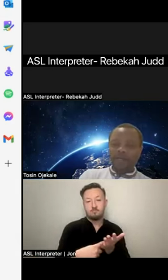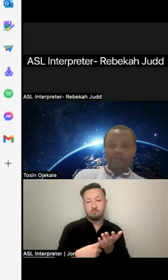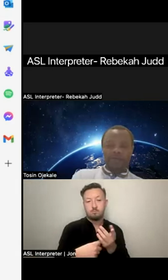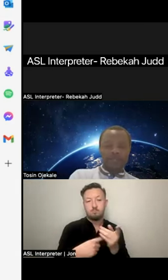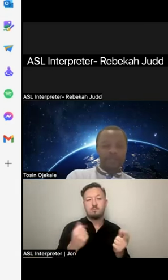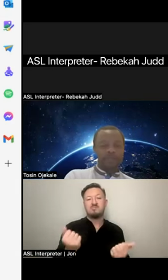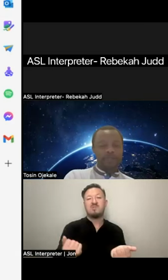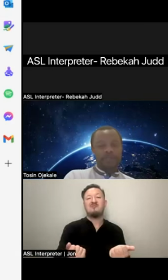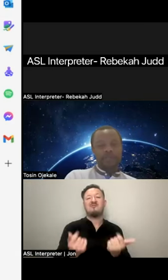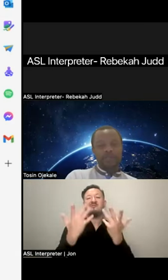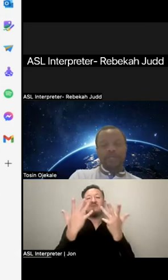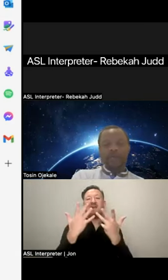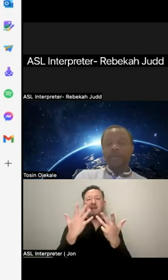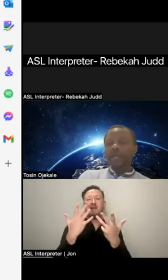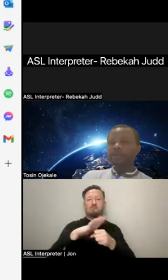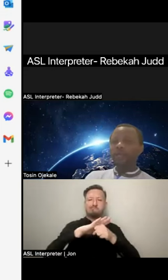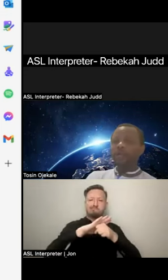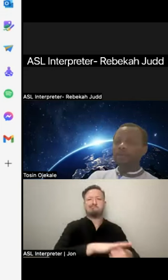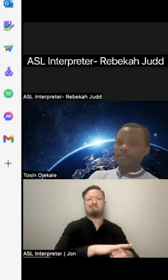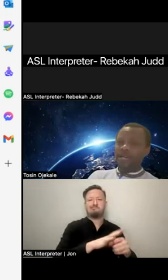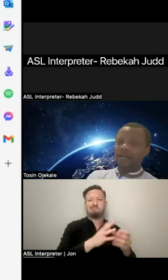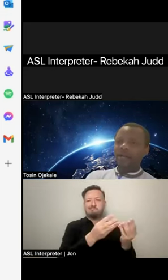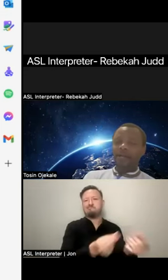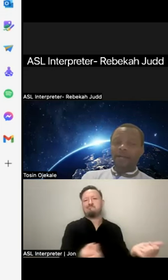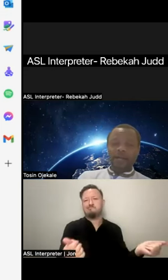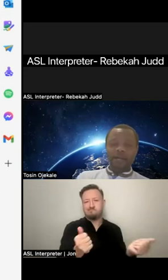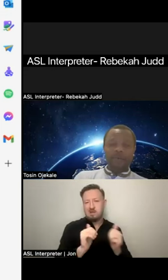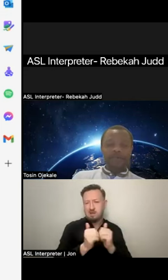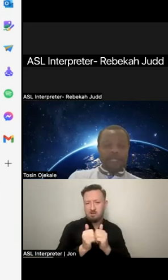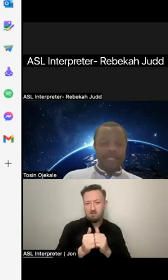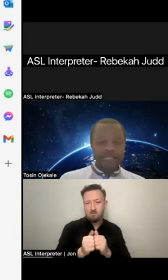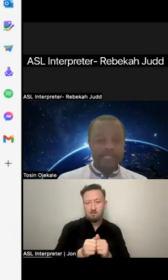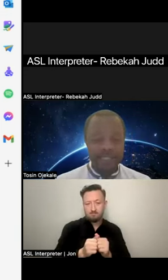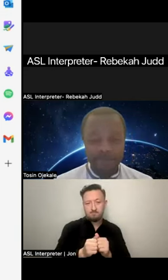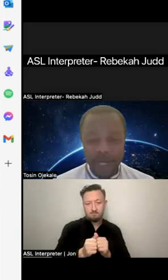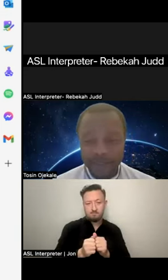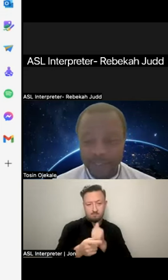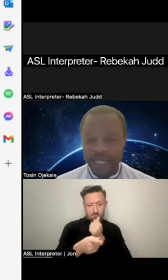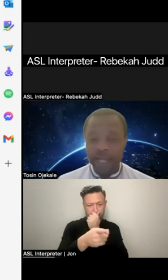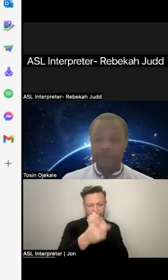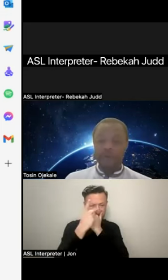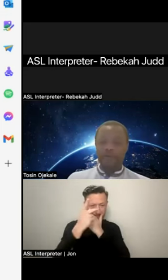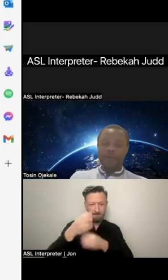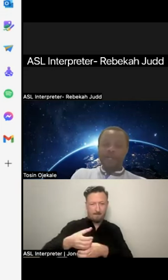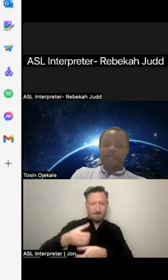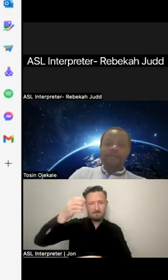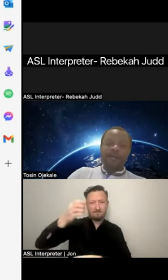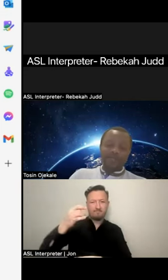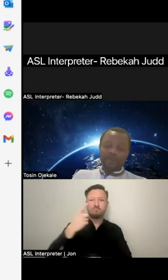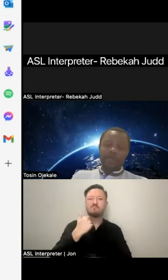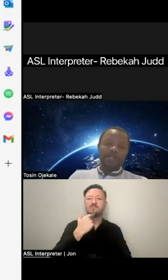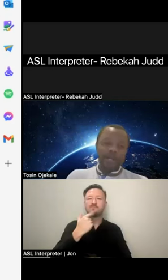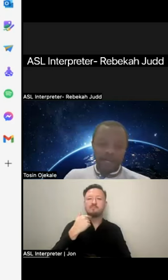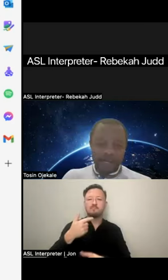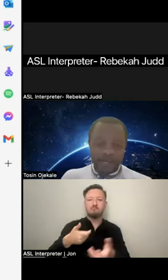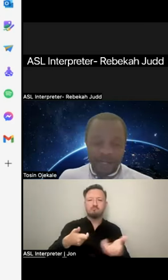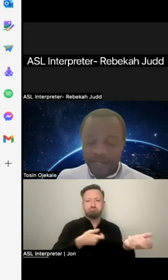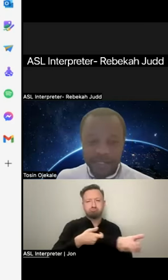fire suppression. Okay, I'm sure a lot of us we've seen this particular type of fire